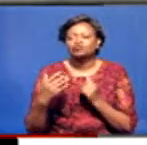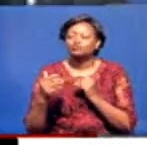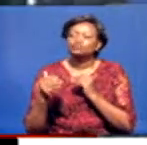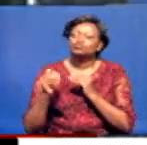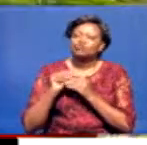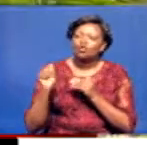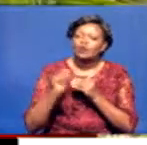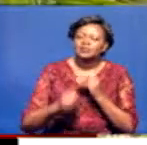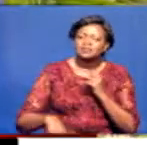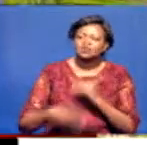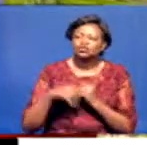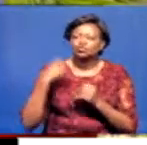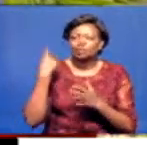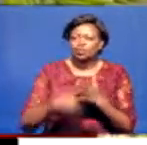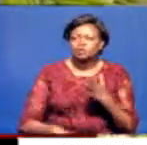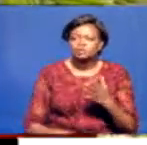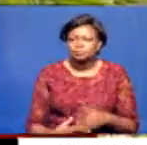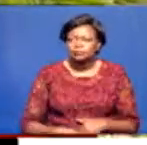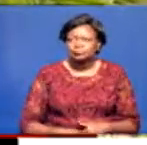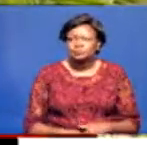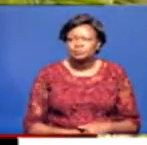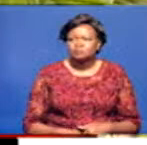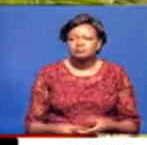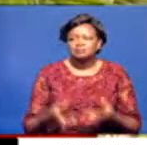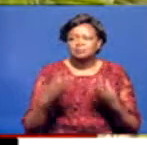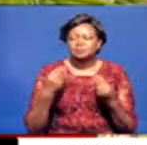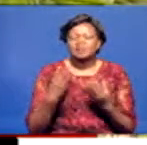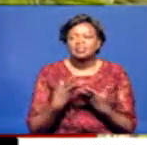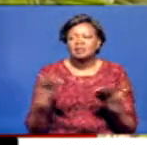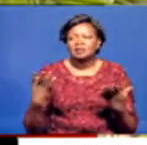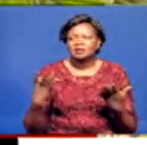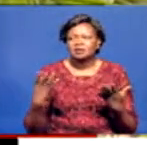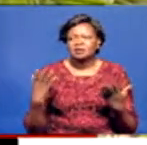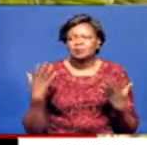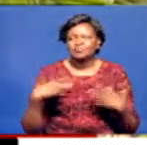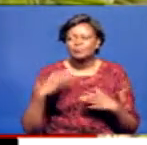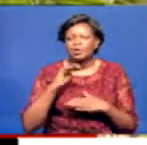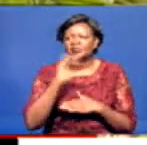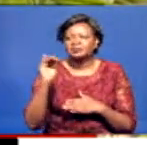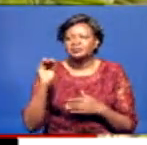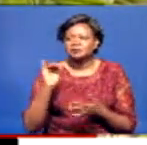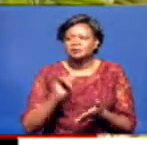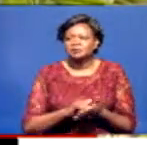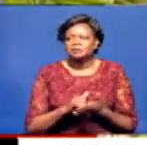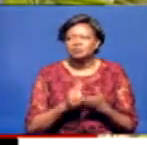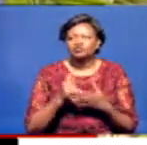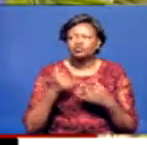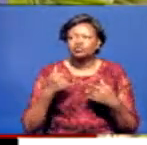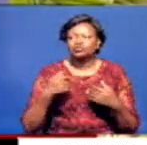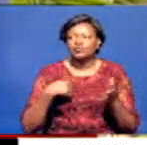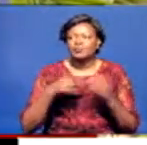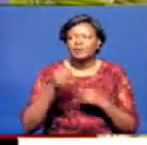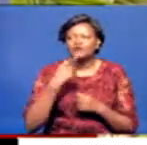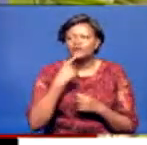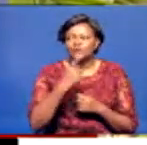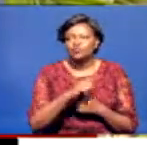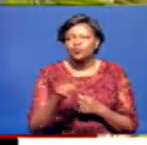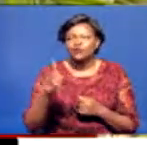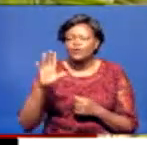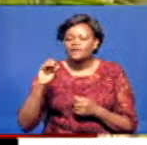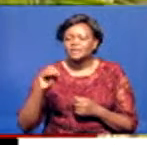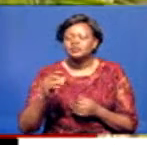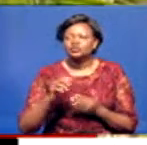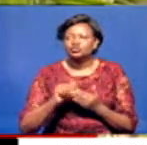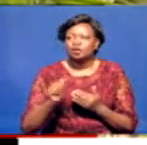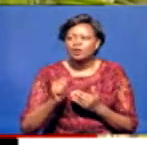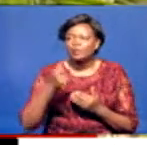per consignment. Because it's just a simple consignment, somebody could ask you for between $100 and $500 extra because